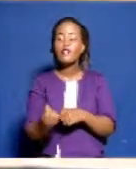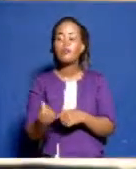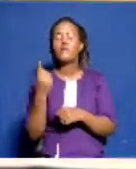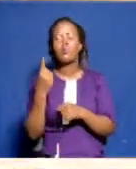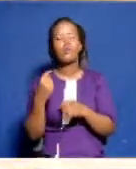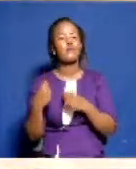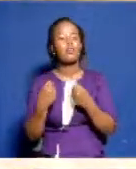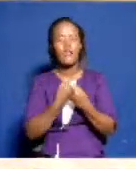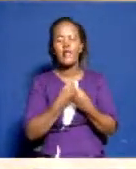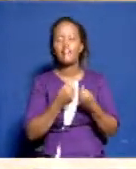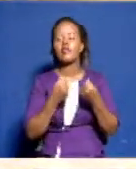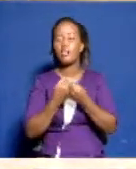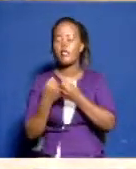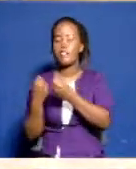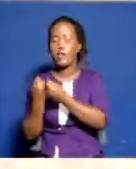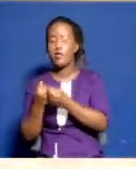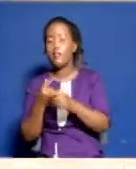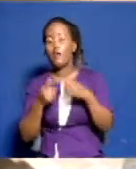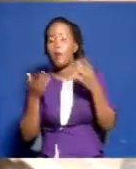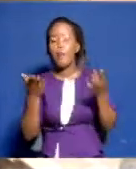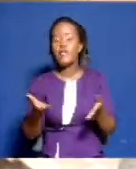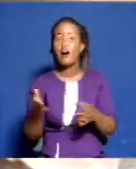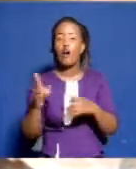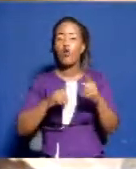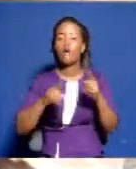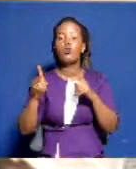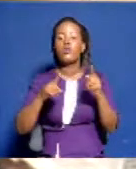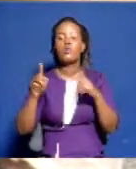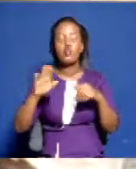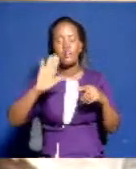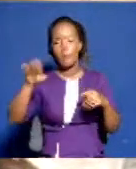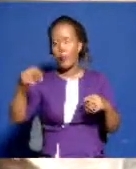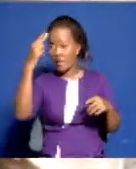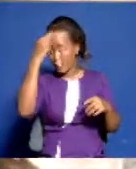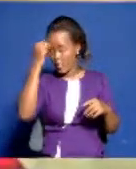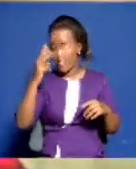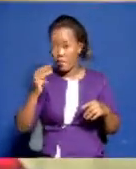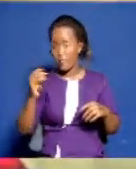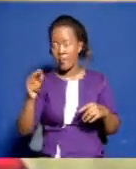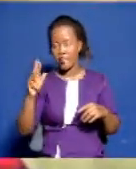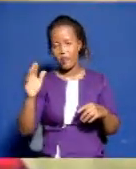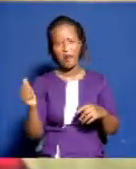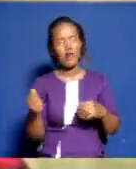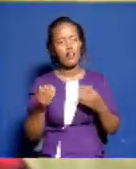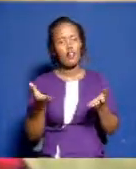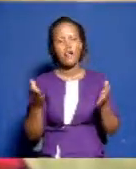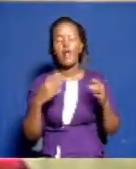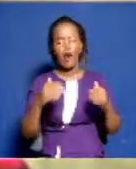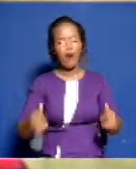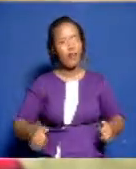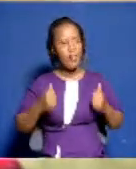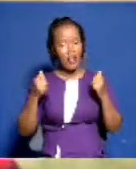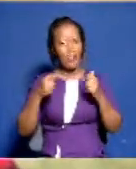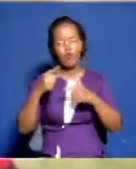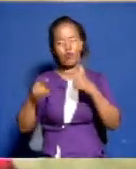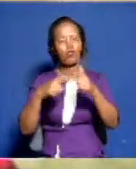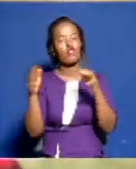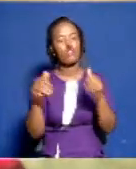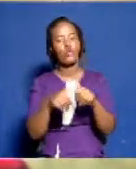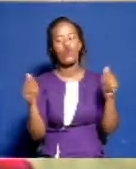with the return of tourists at the Masai Mara, life is slowly returning in the village. For us, we depend with the